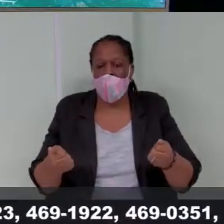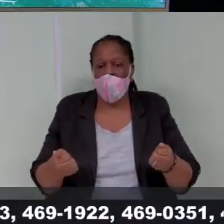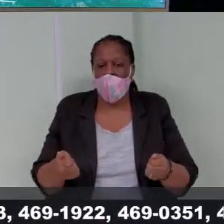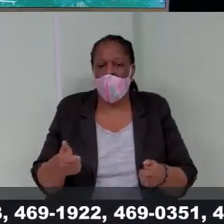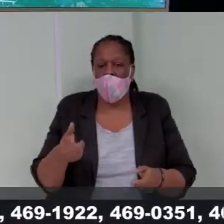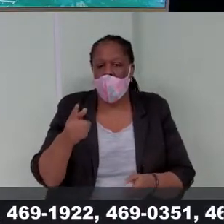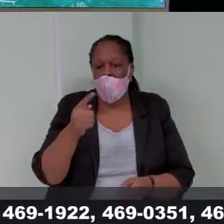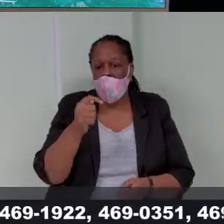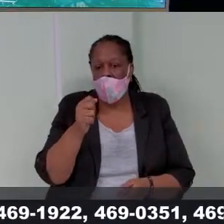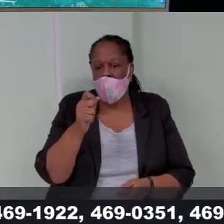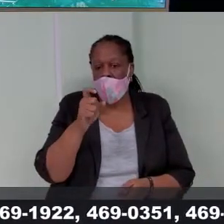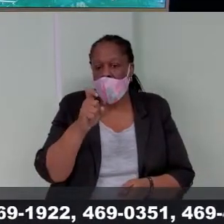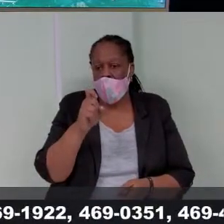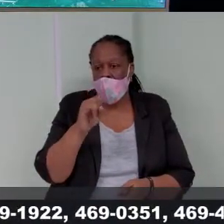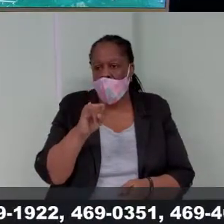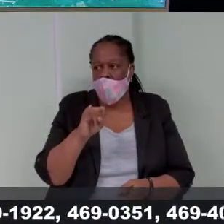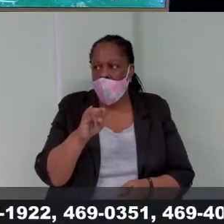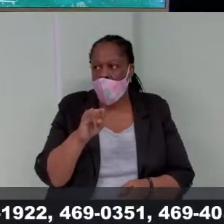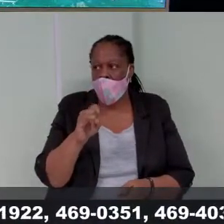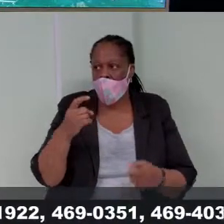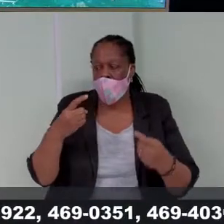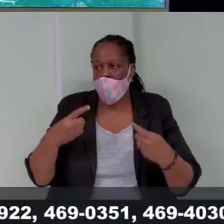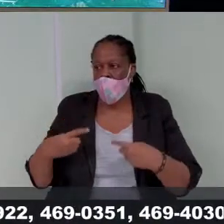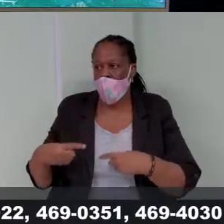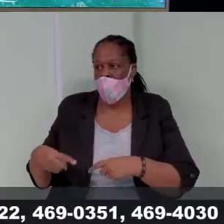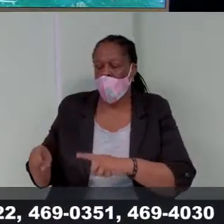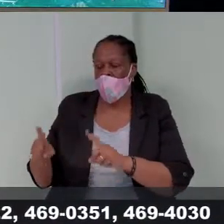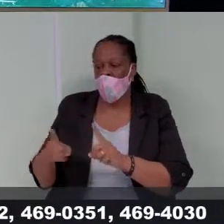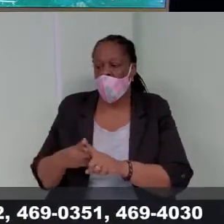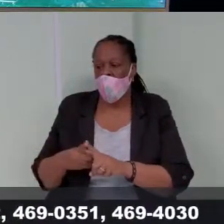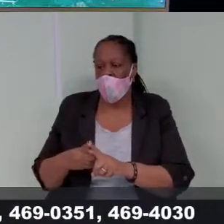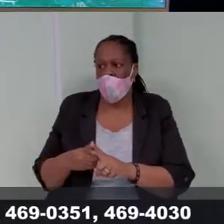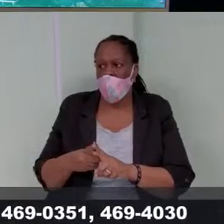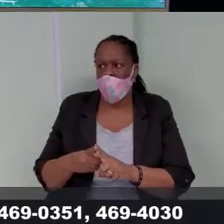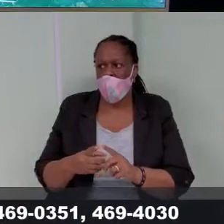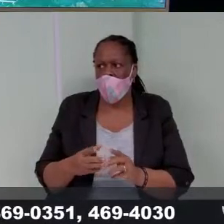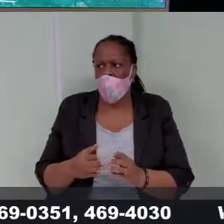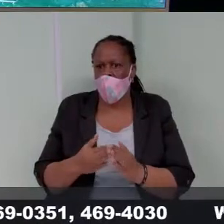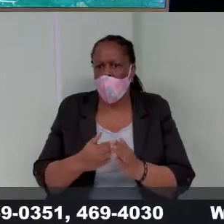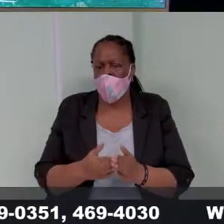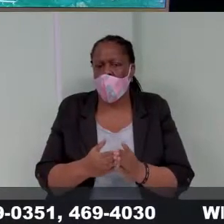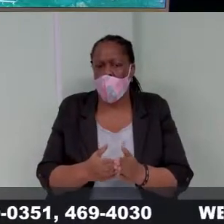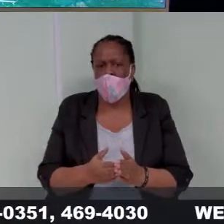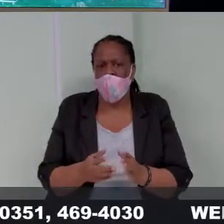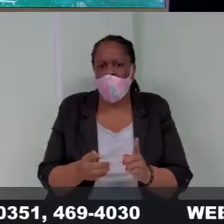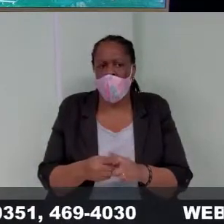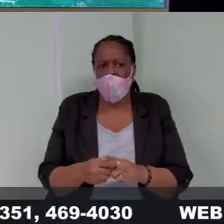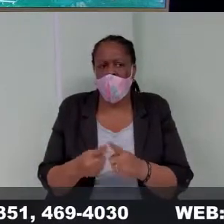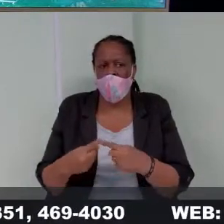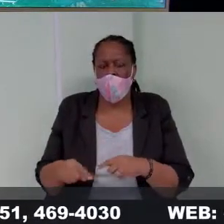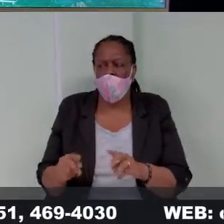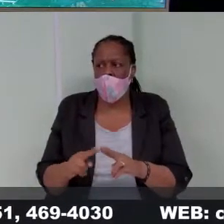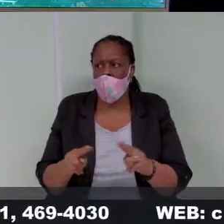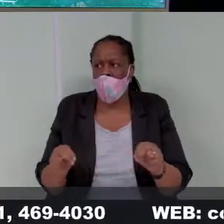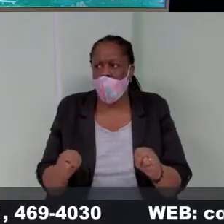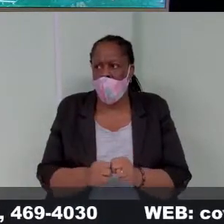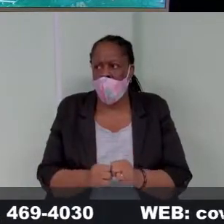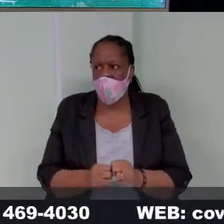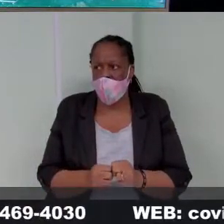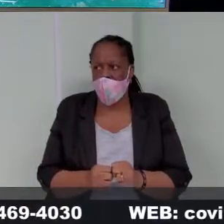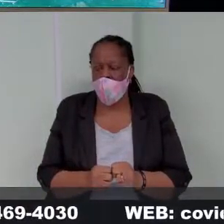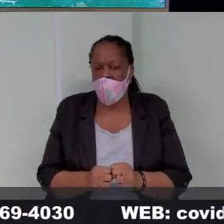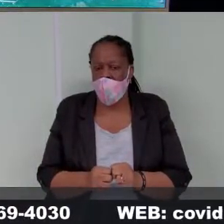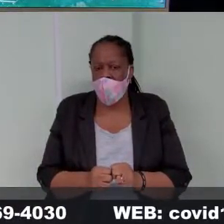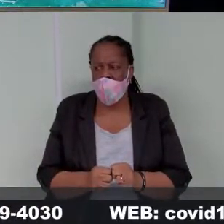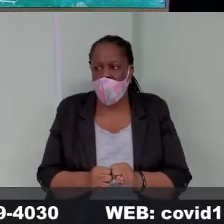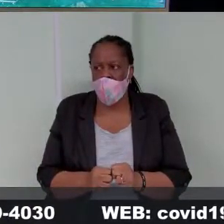to the different seaports to travel across to the sister island, to Nevis. What is in place to